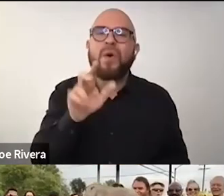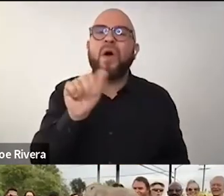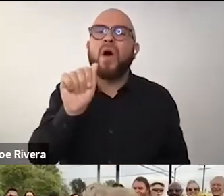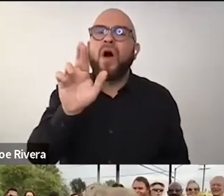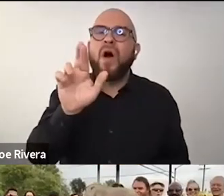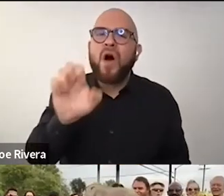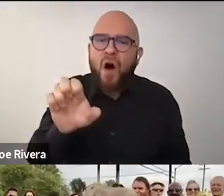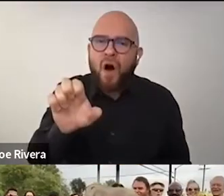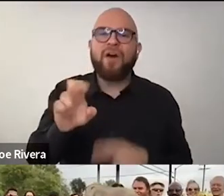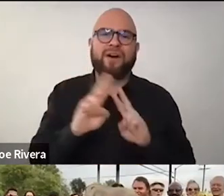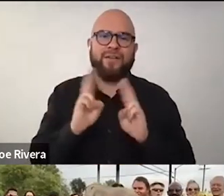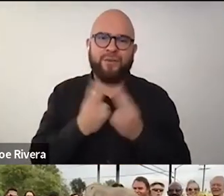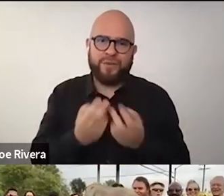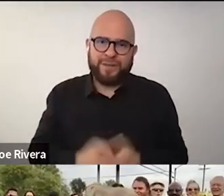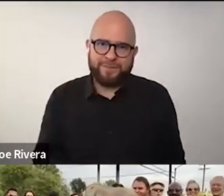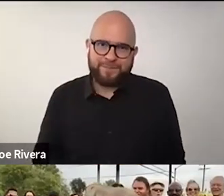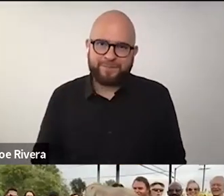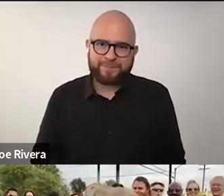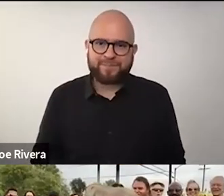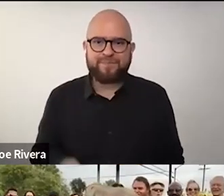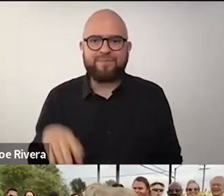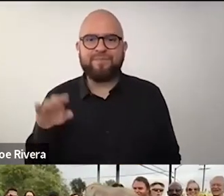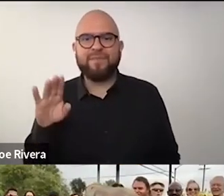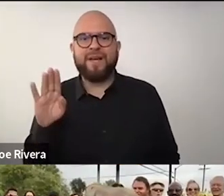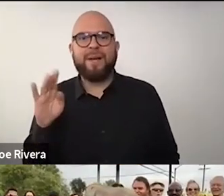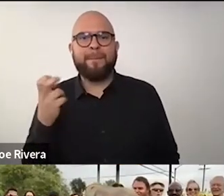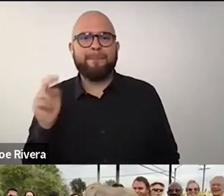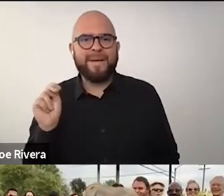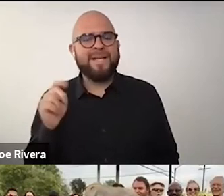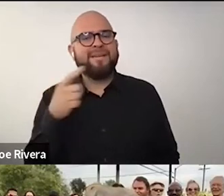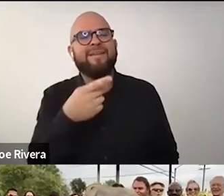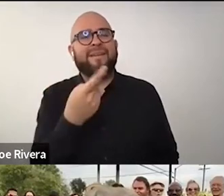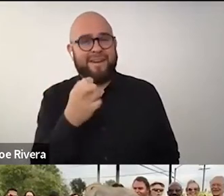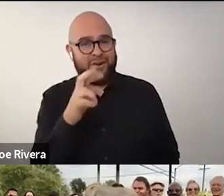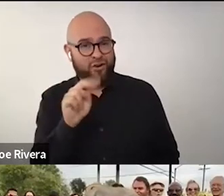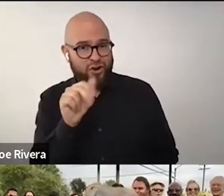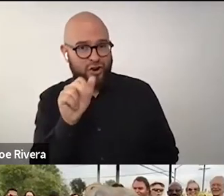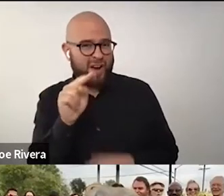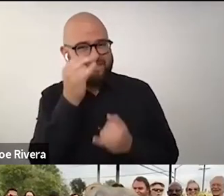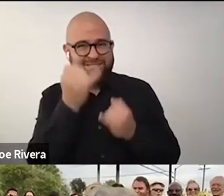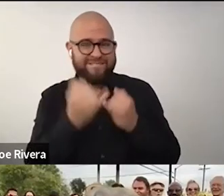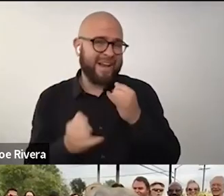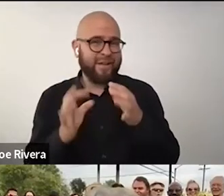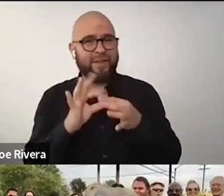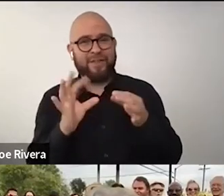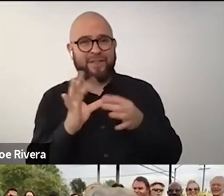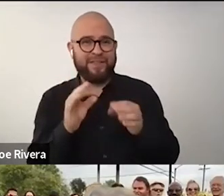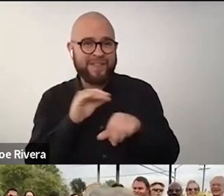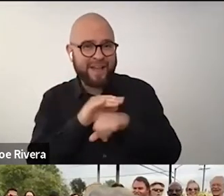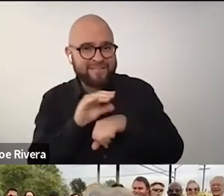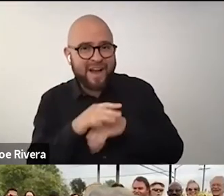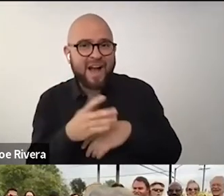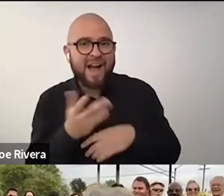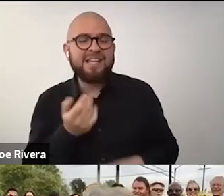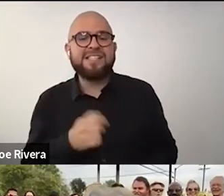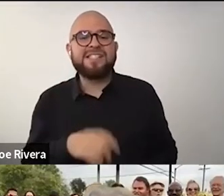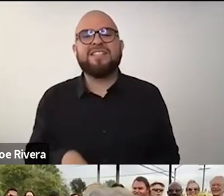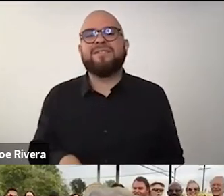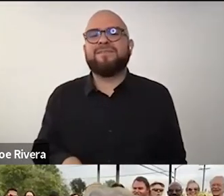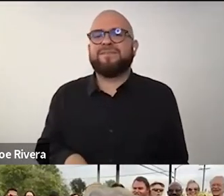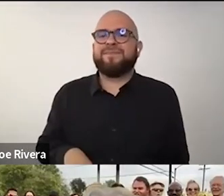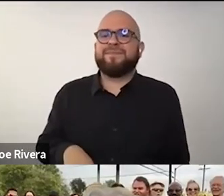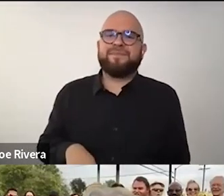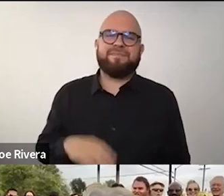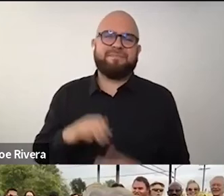Hernán, final words of advice on getting involved. Yeah, from my own experience, at the first at the